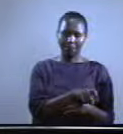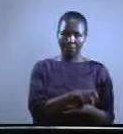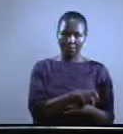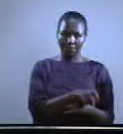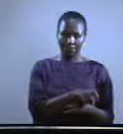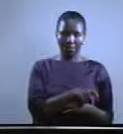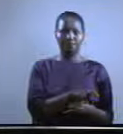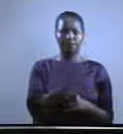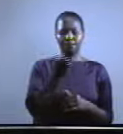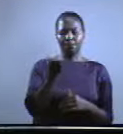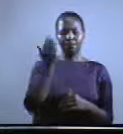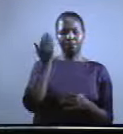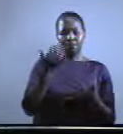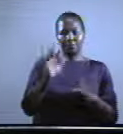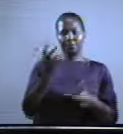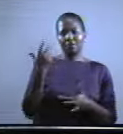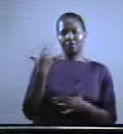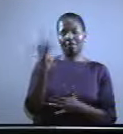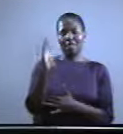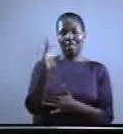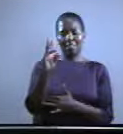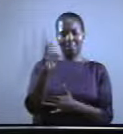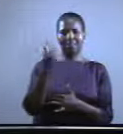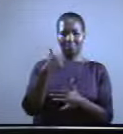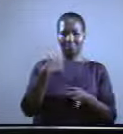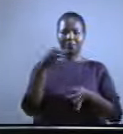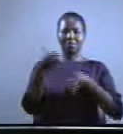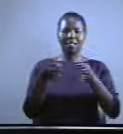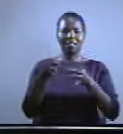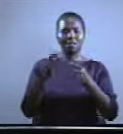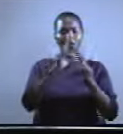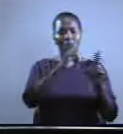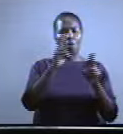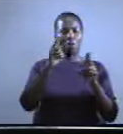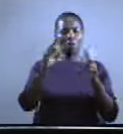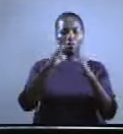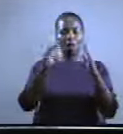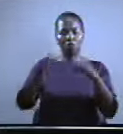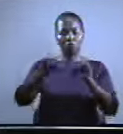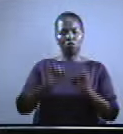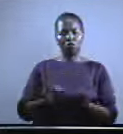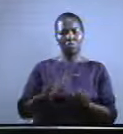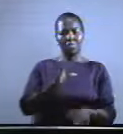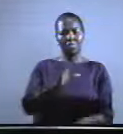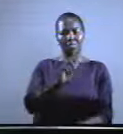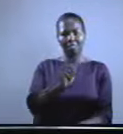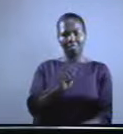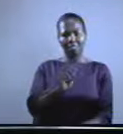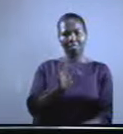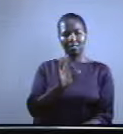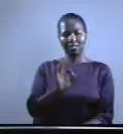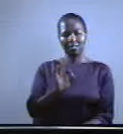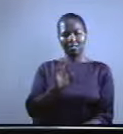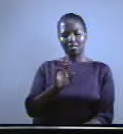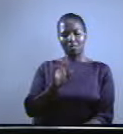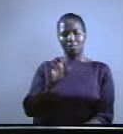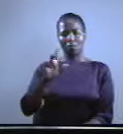That was explained on Thursday by the Honorable House Chairperson, C.T. Frolick.